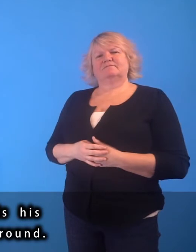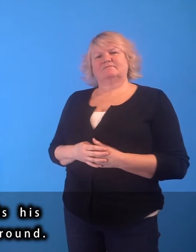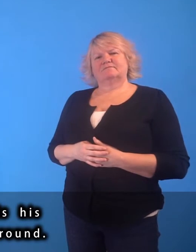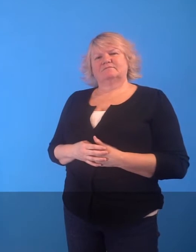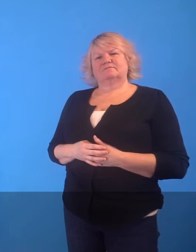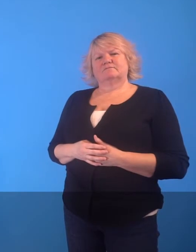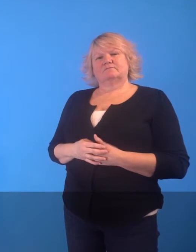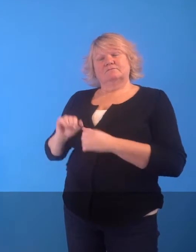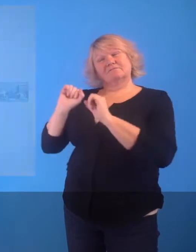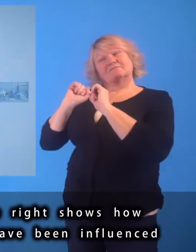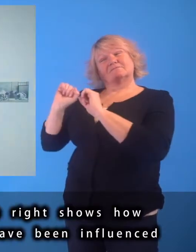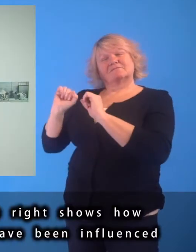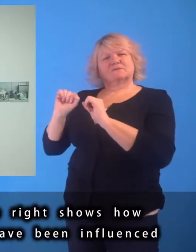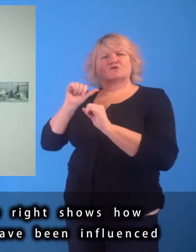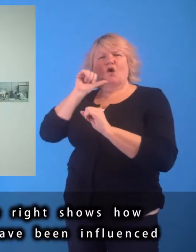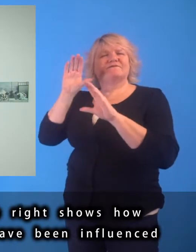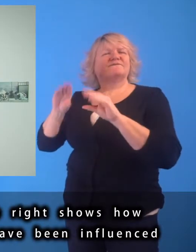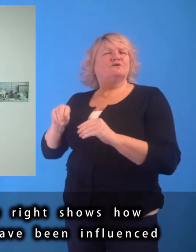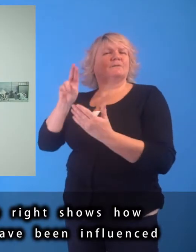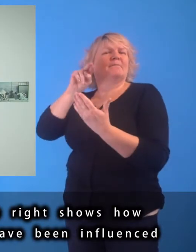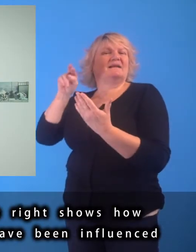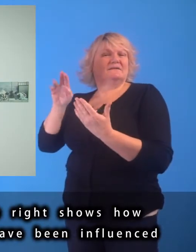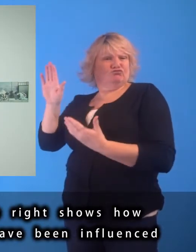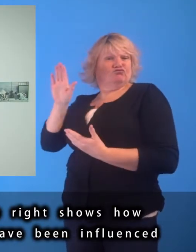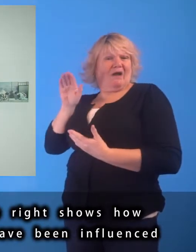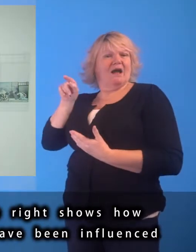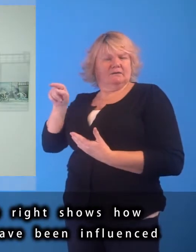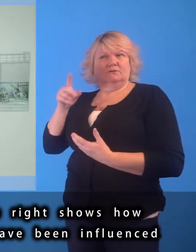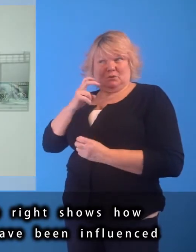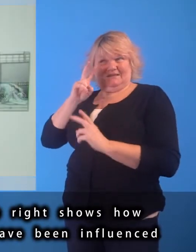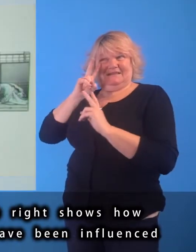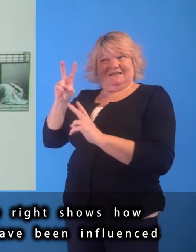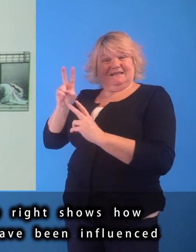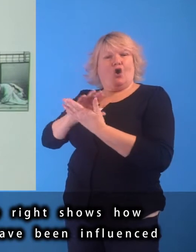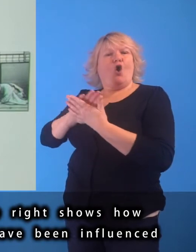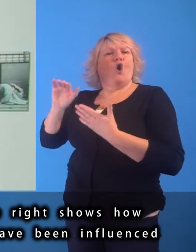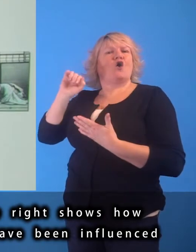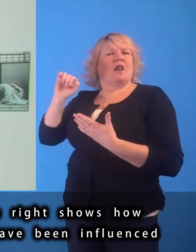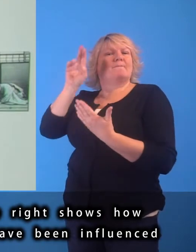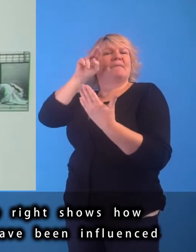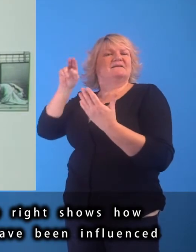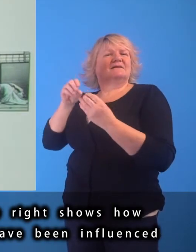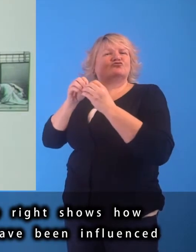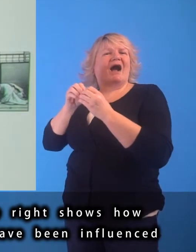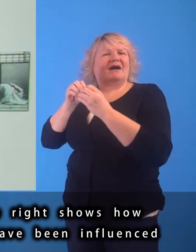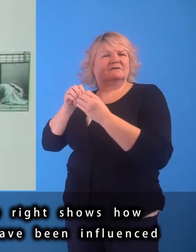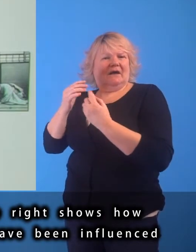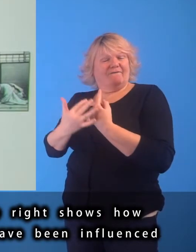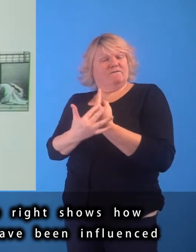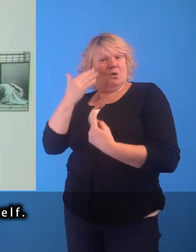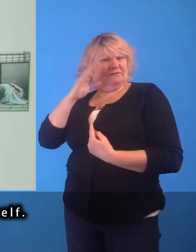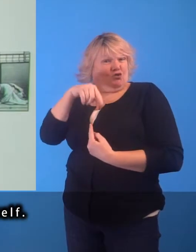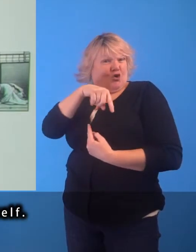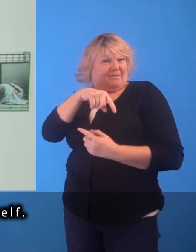background. This unfinished painting on the right shows how Hornel's painting practice may have